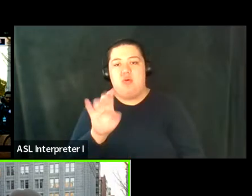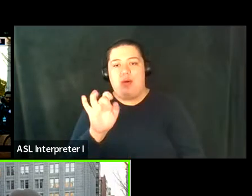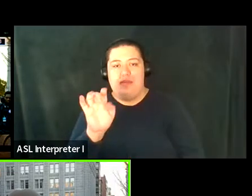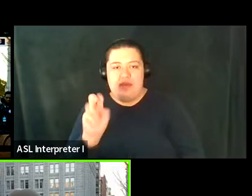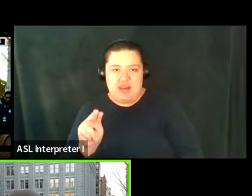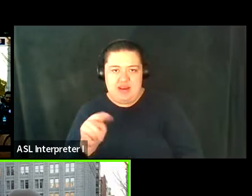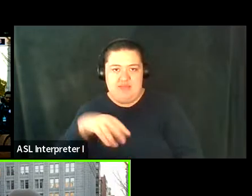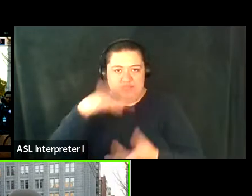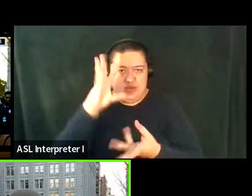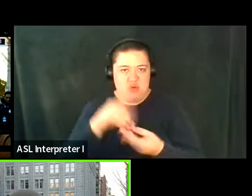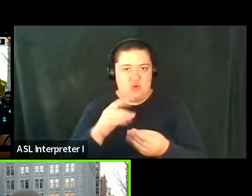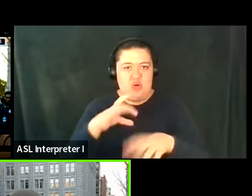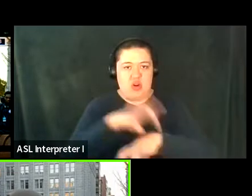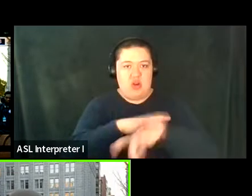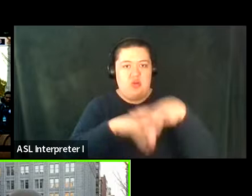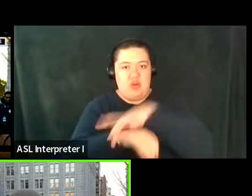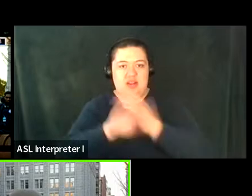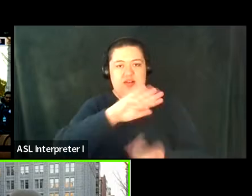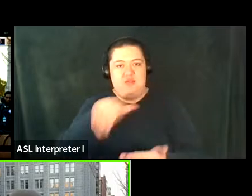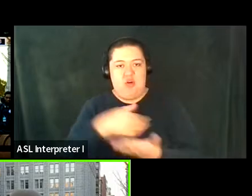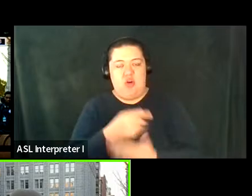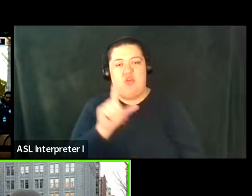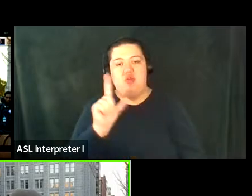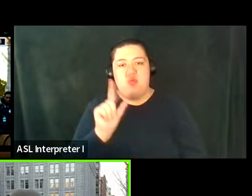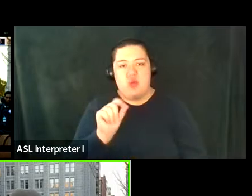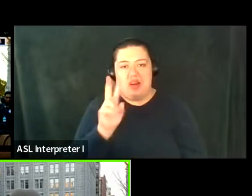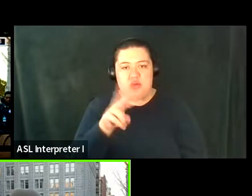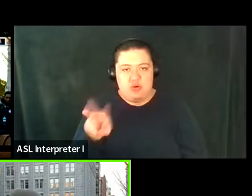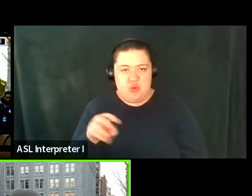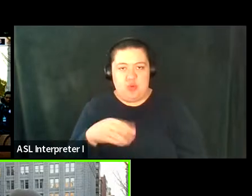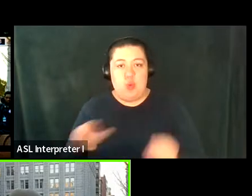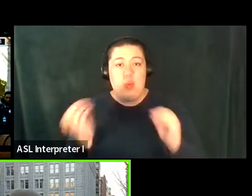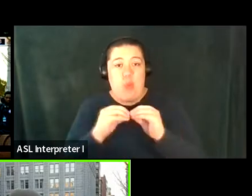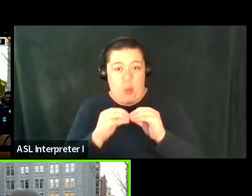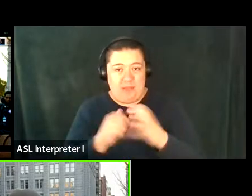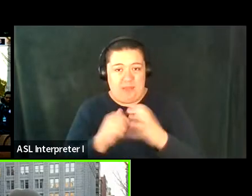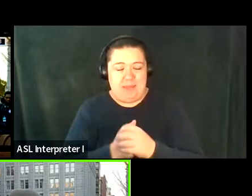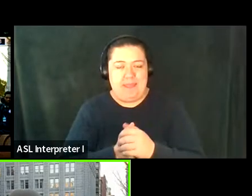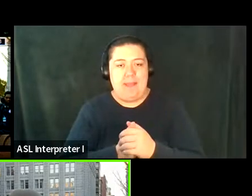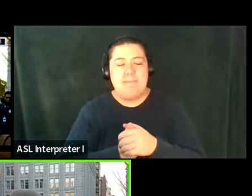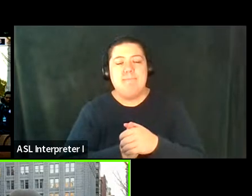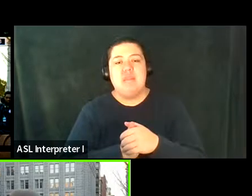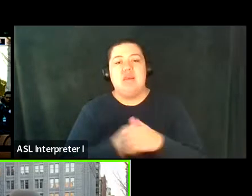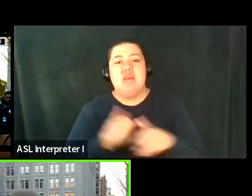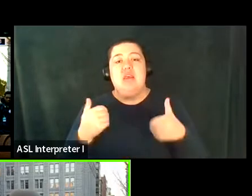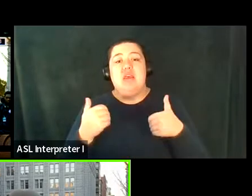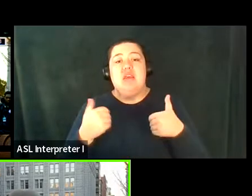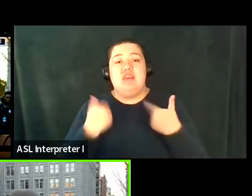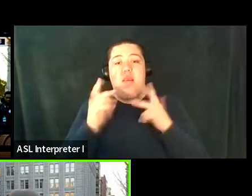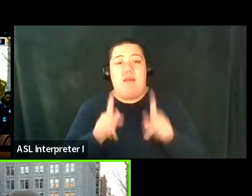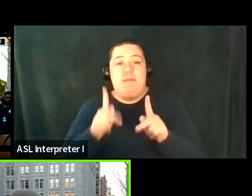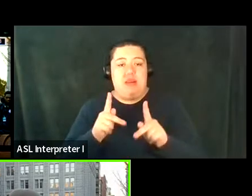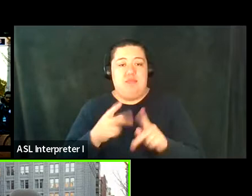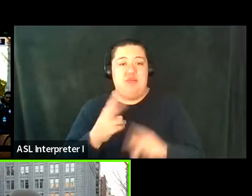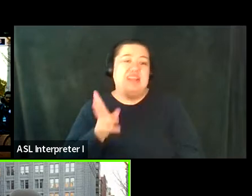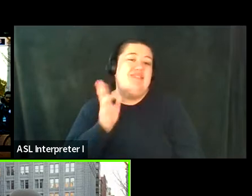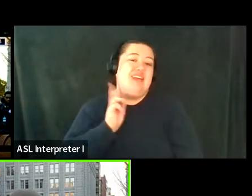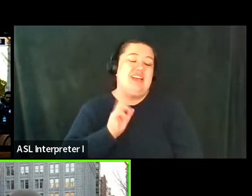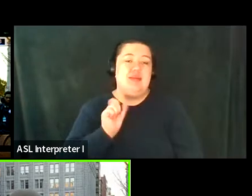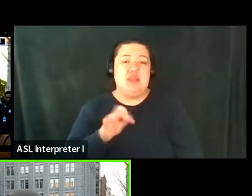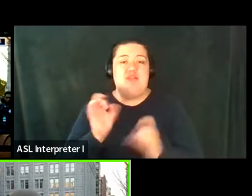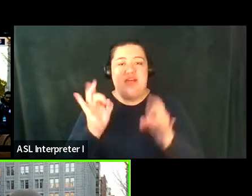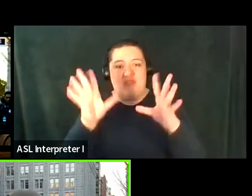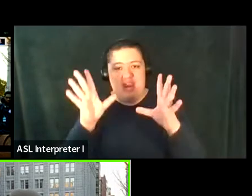arrests in all of 2022. The number of district youth victimized by violent crime has also